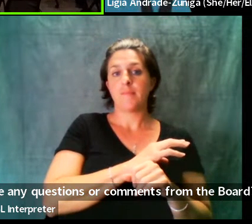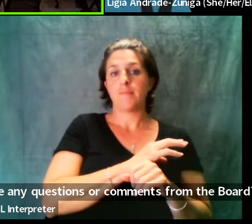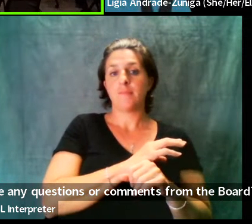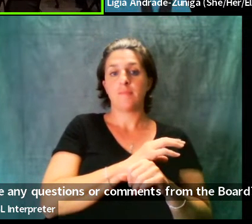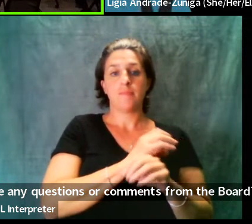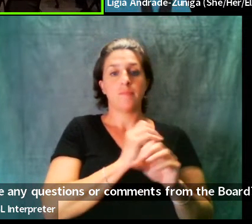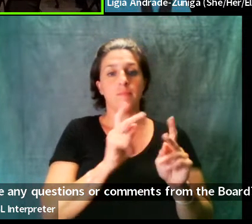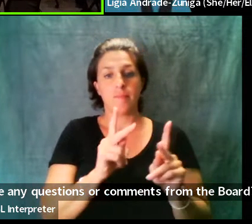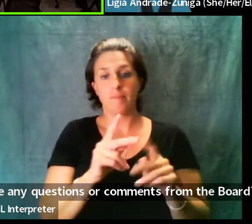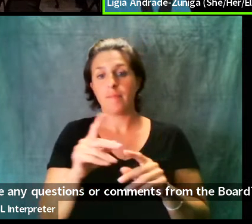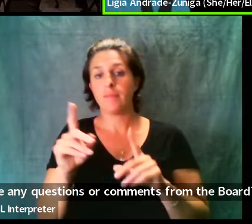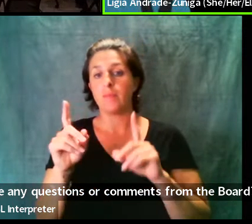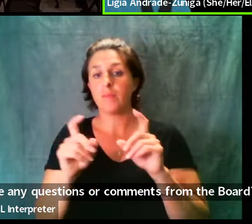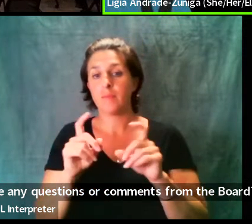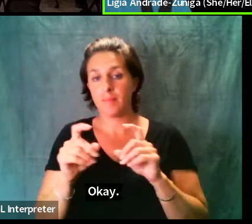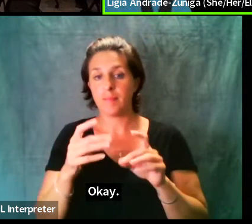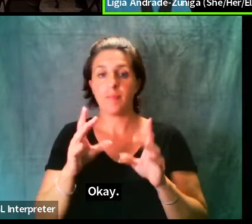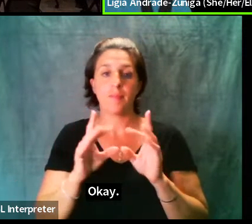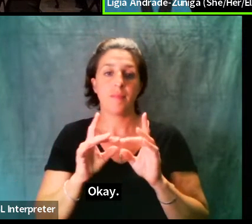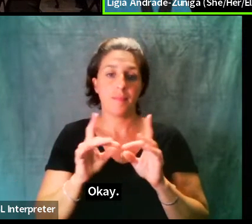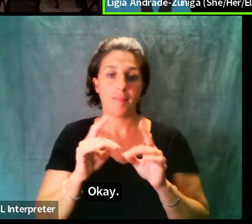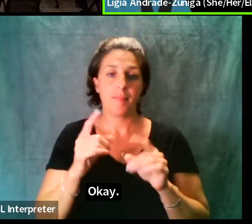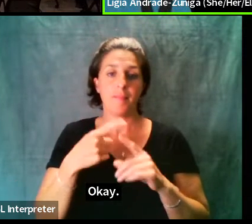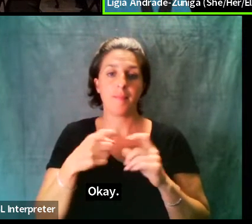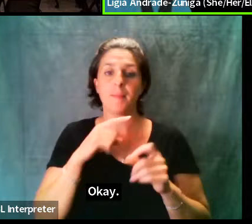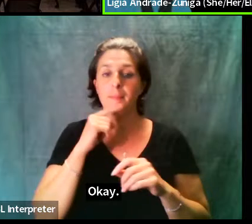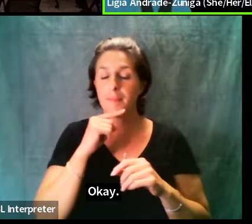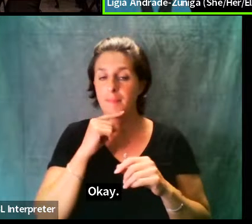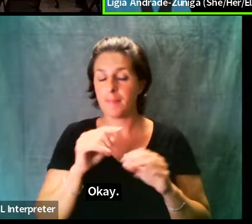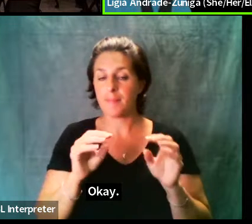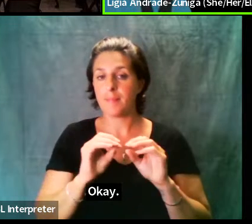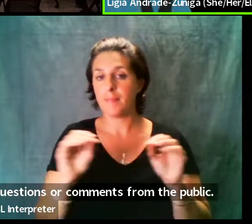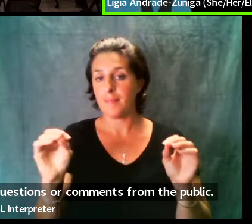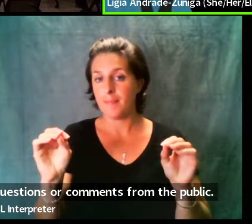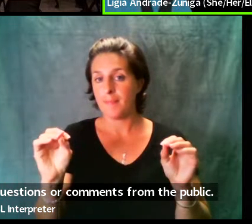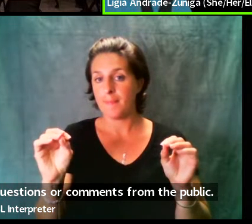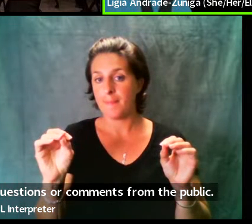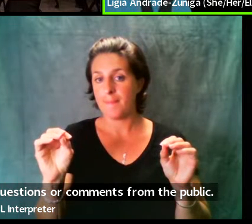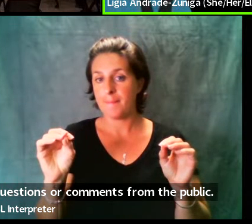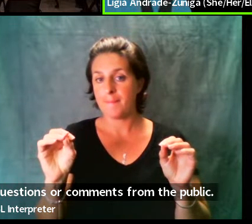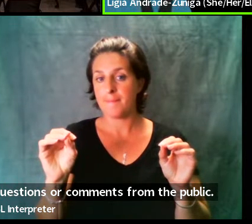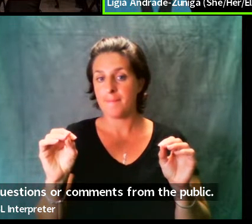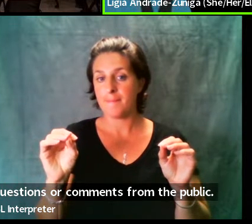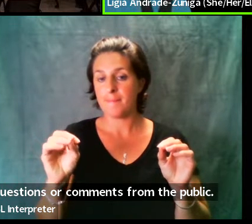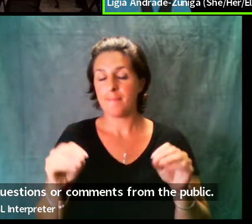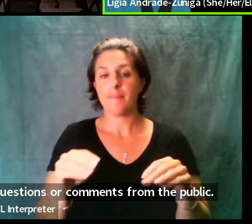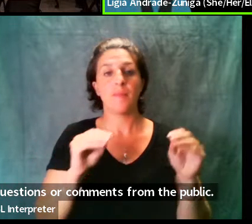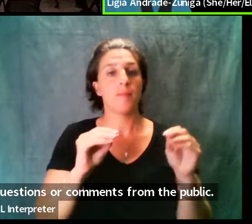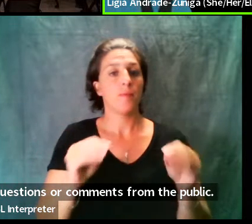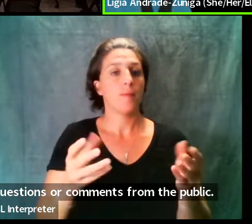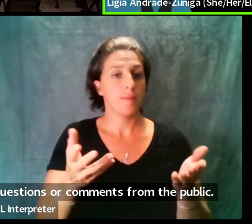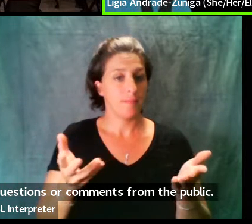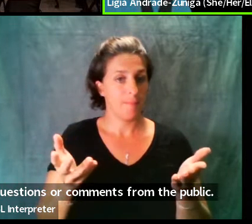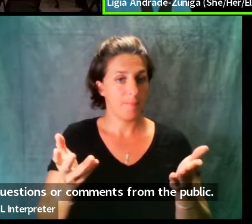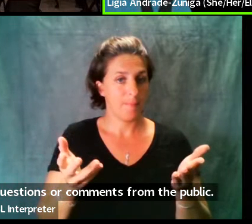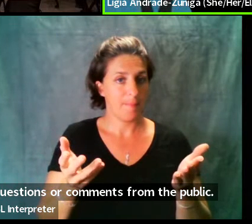Okay, questions or comments from the public? There are none. Okay, I would like a motion.